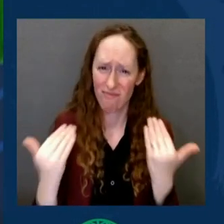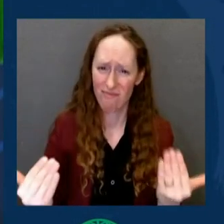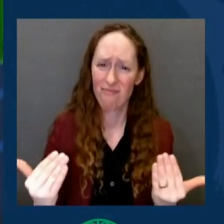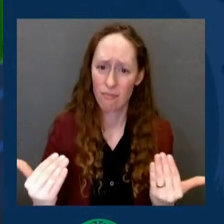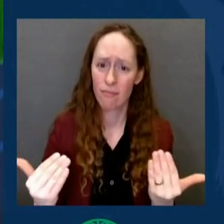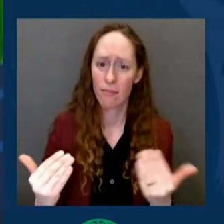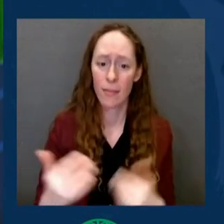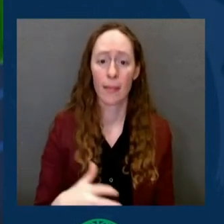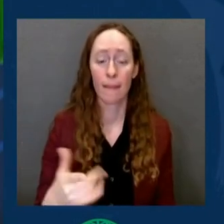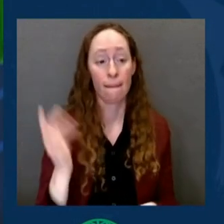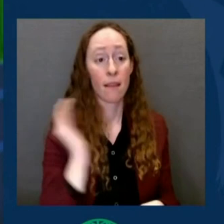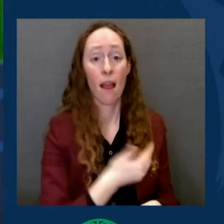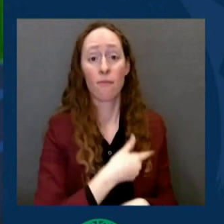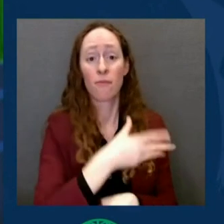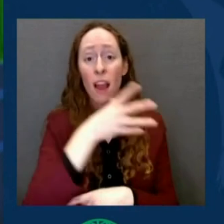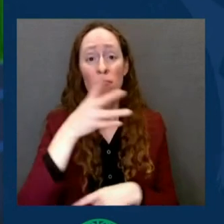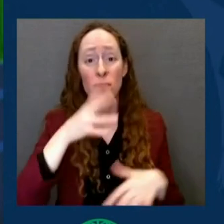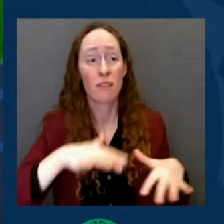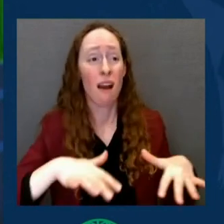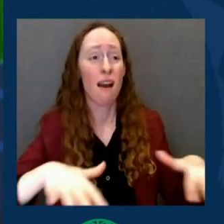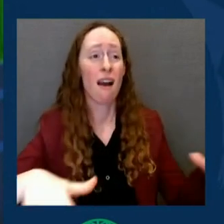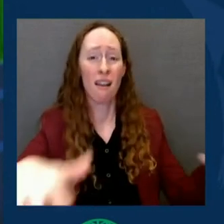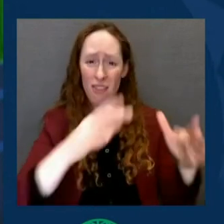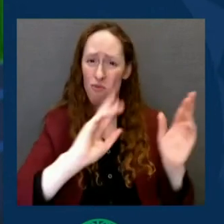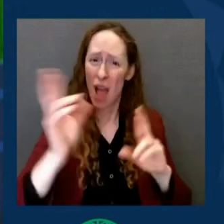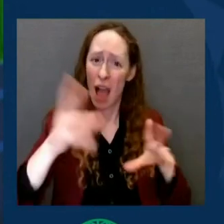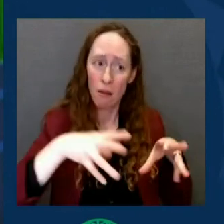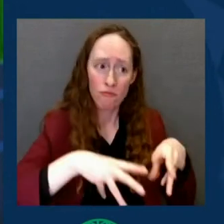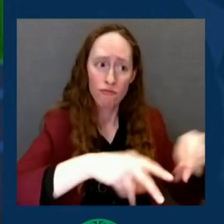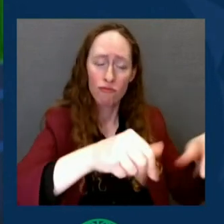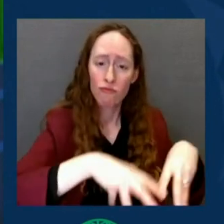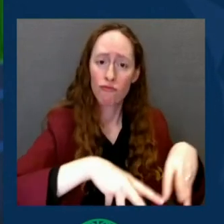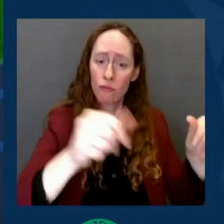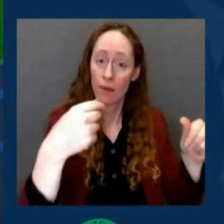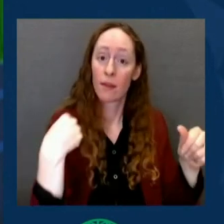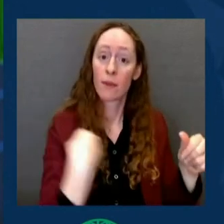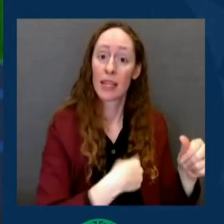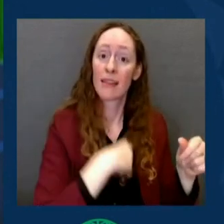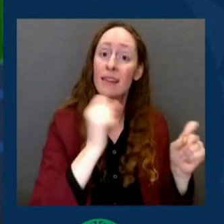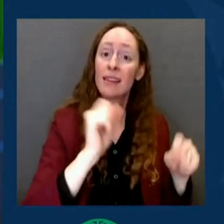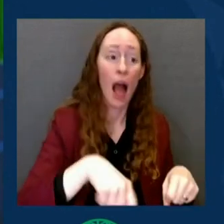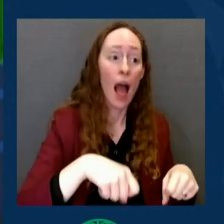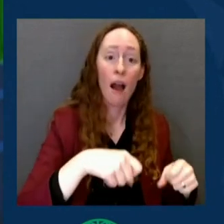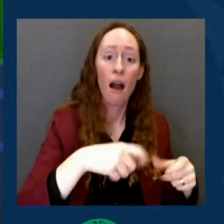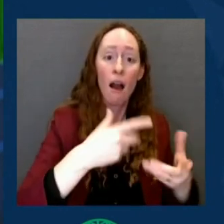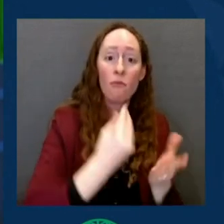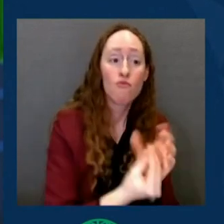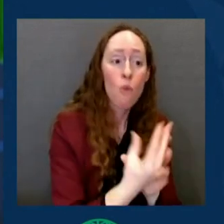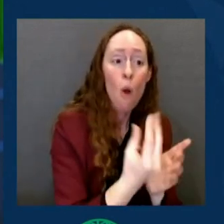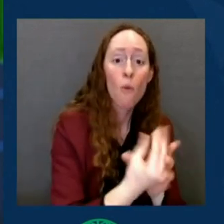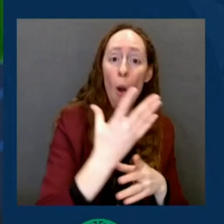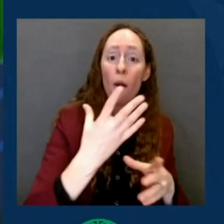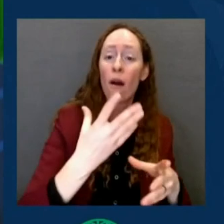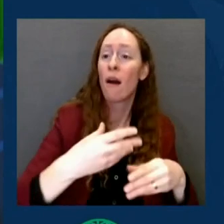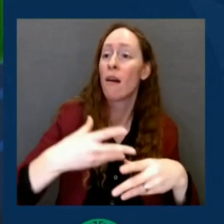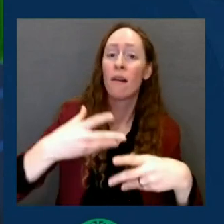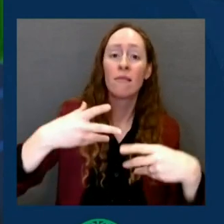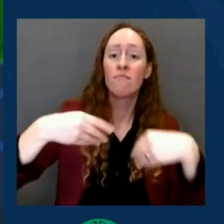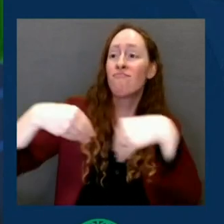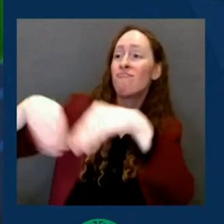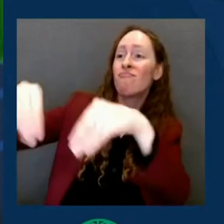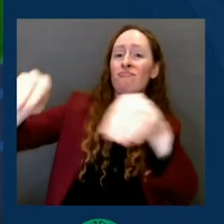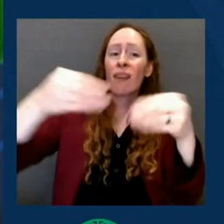Mr. President, I propose that our summit launch a presidential initiative at your level on agriculture in